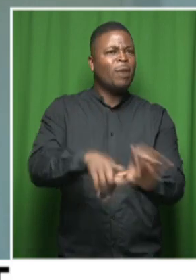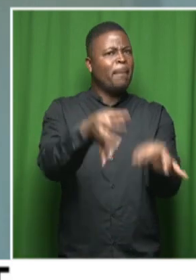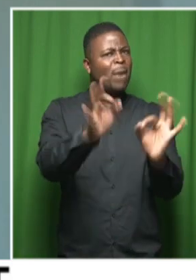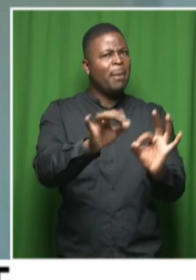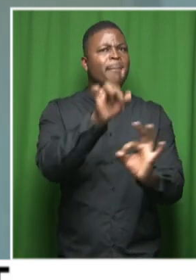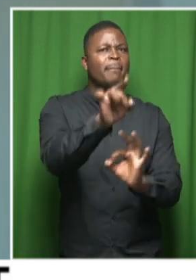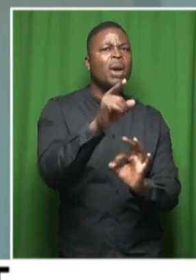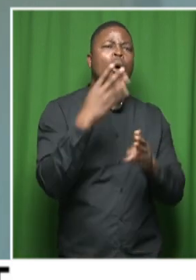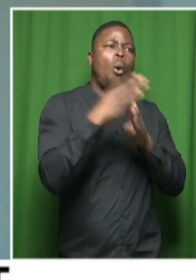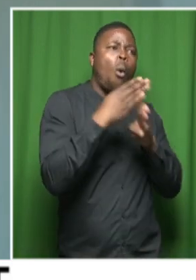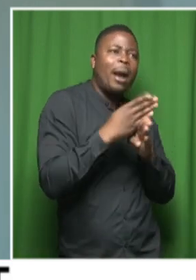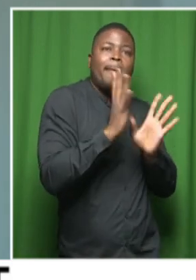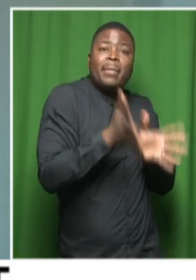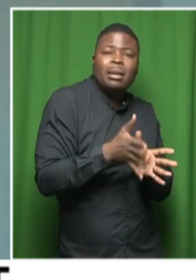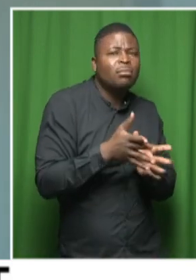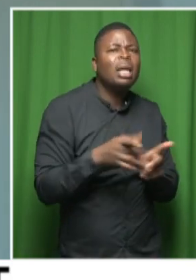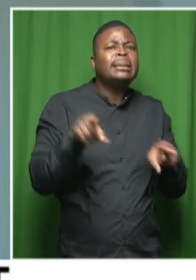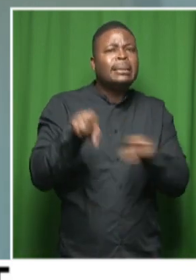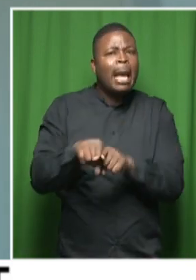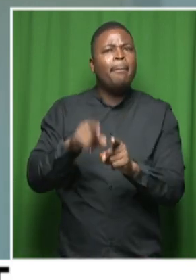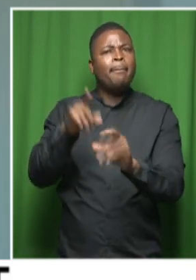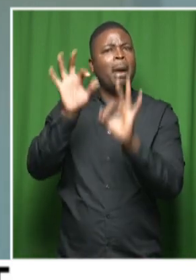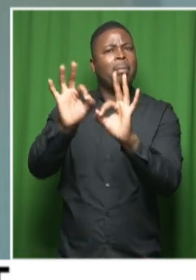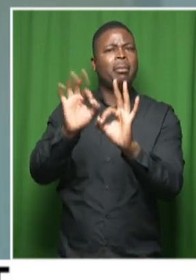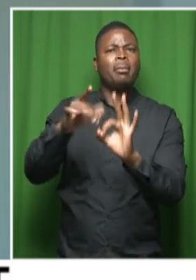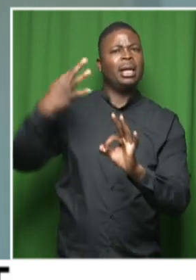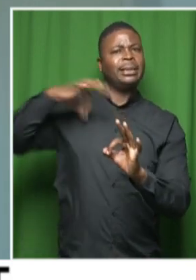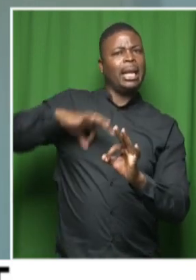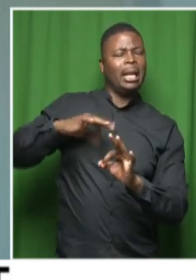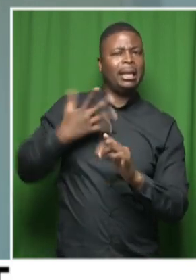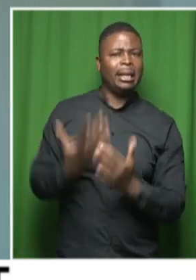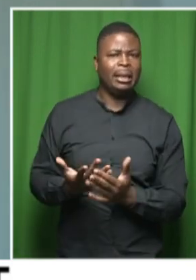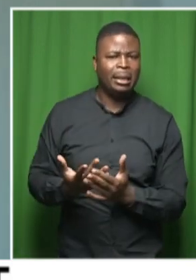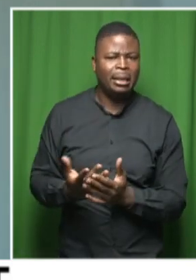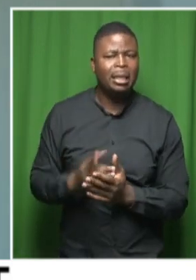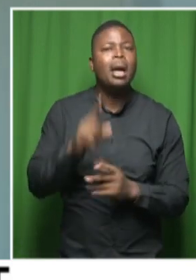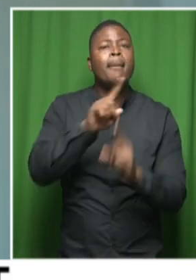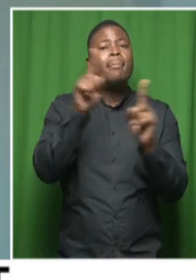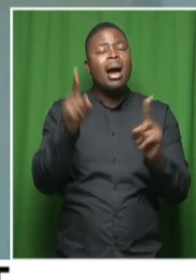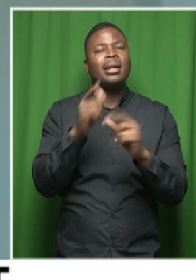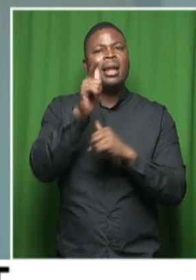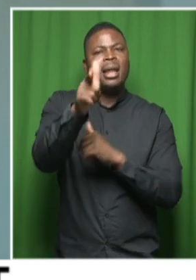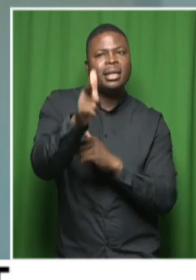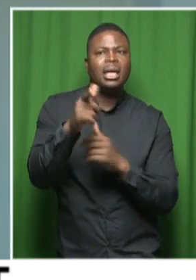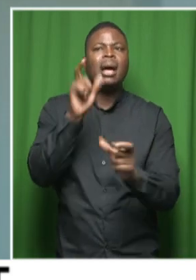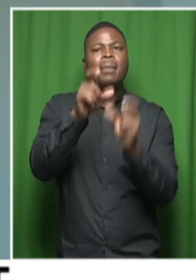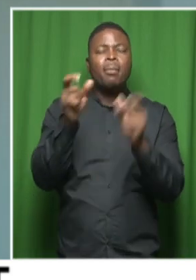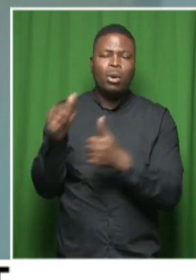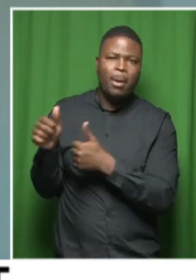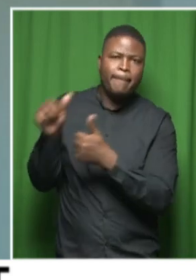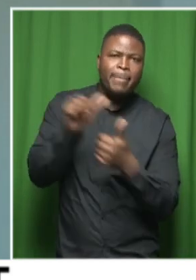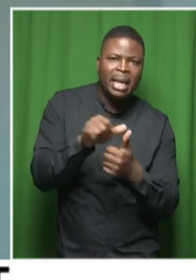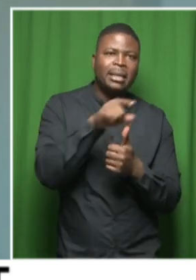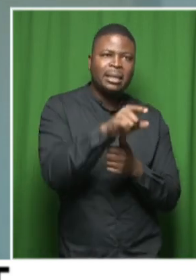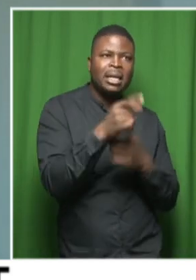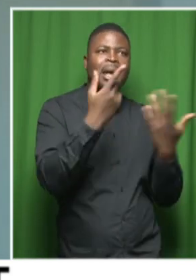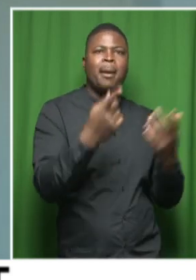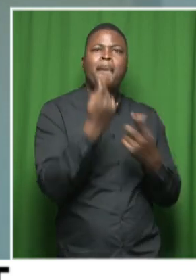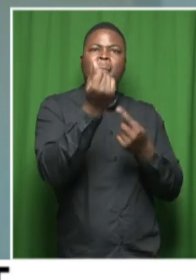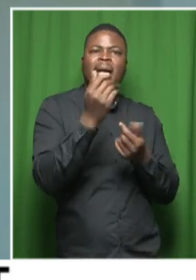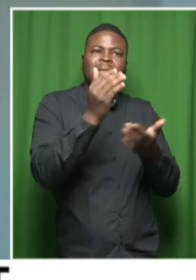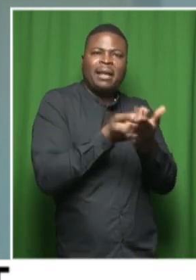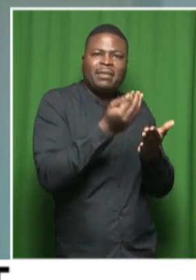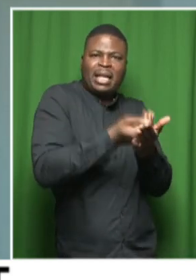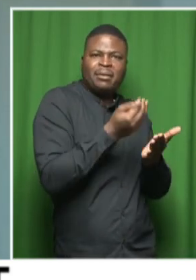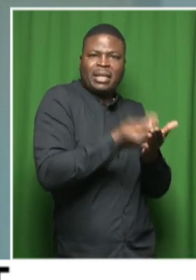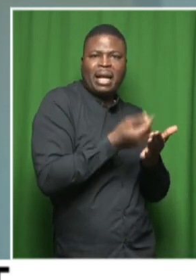wages. And immediately after the infrastructure project had come to an end, they all went back into social security. So what it means is that, in fact,